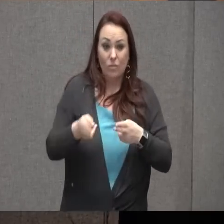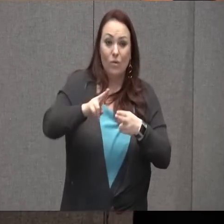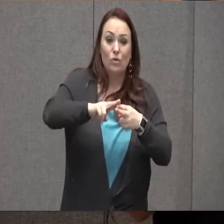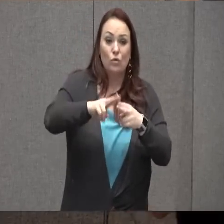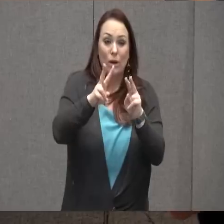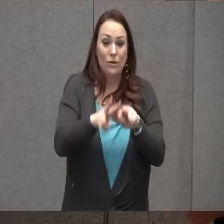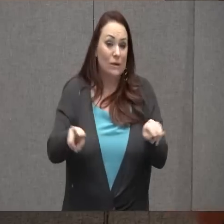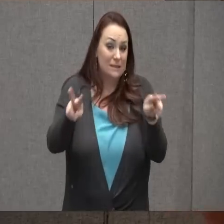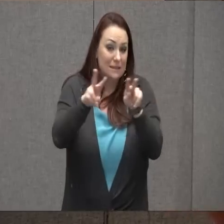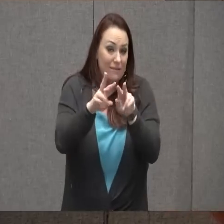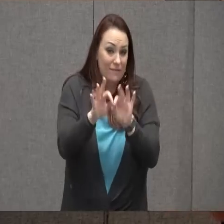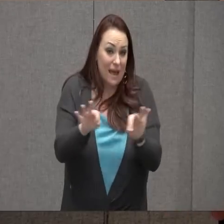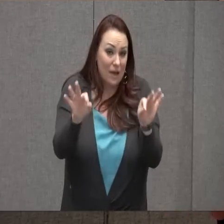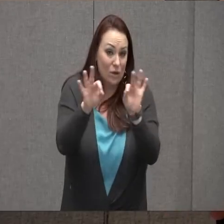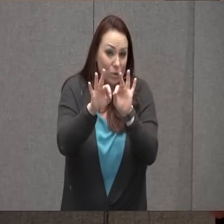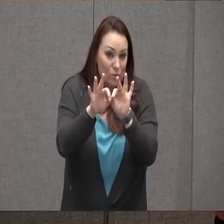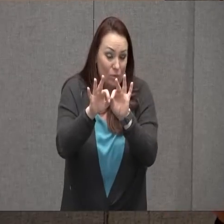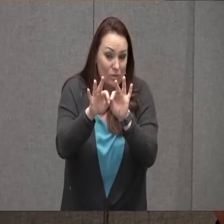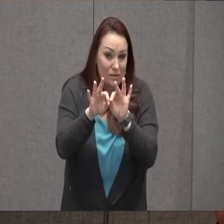creative sentence